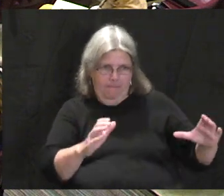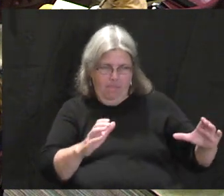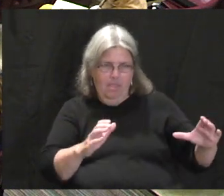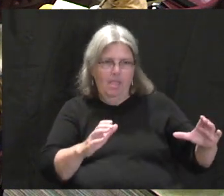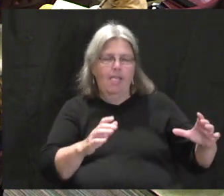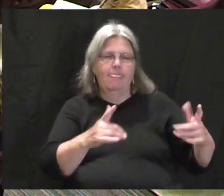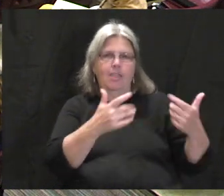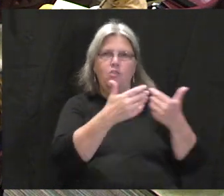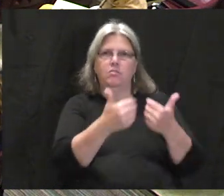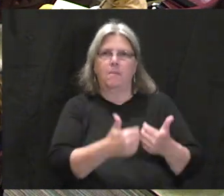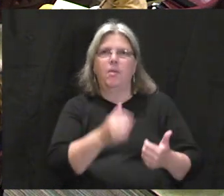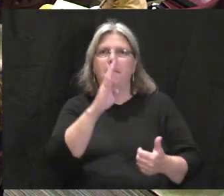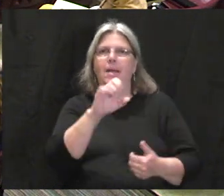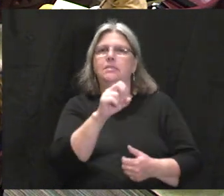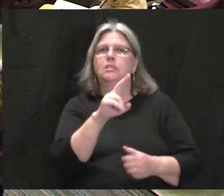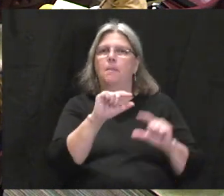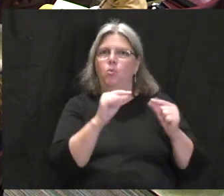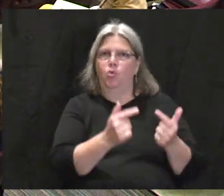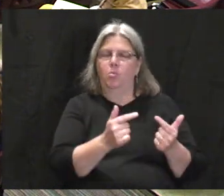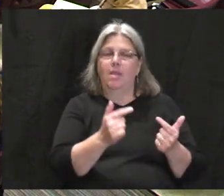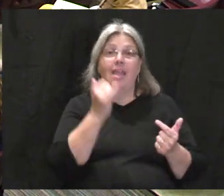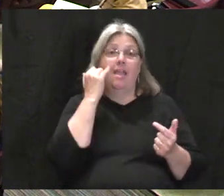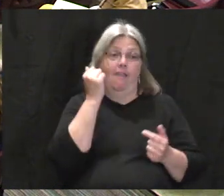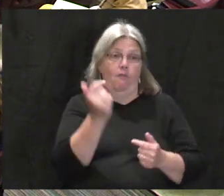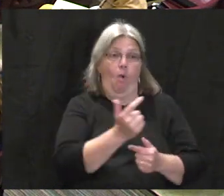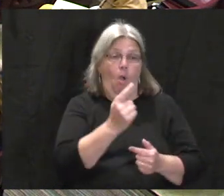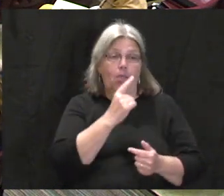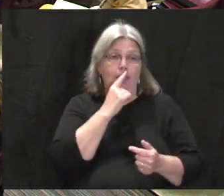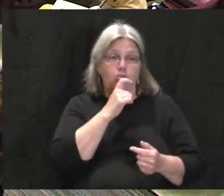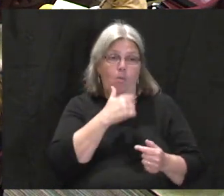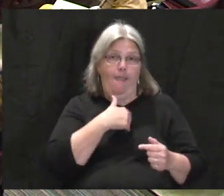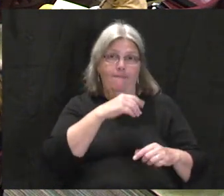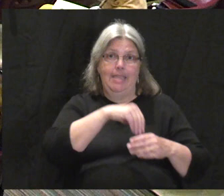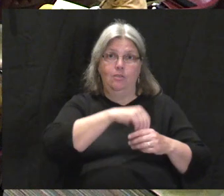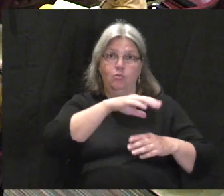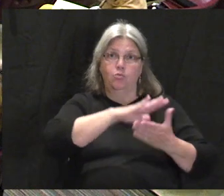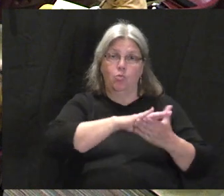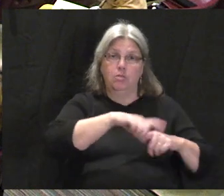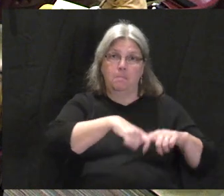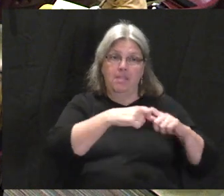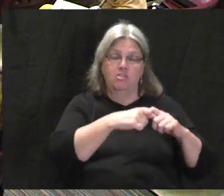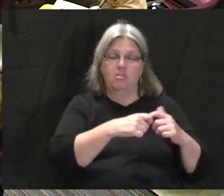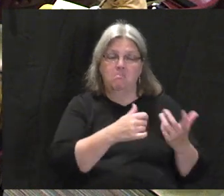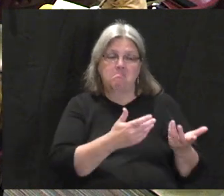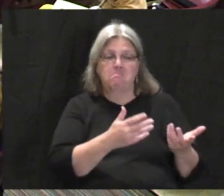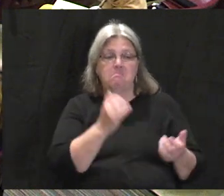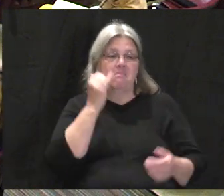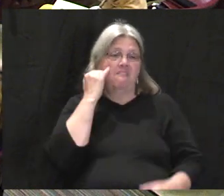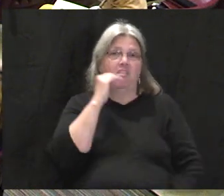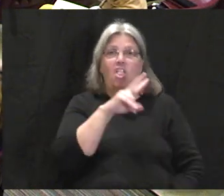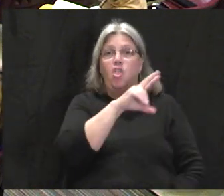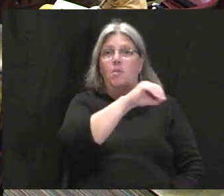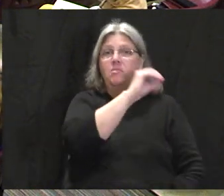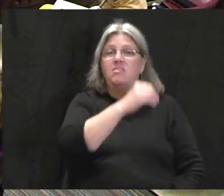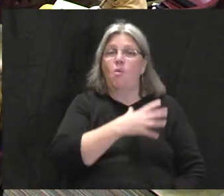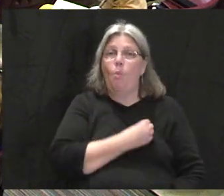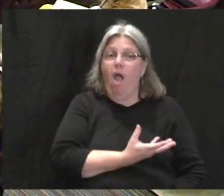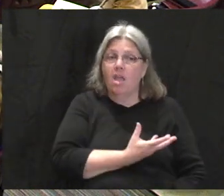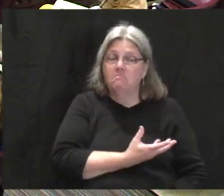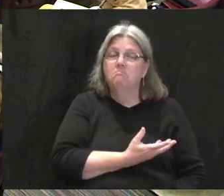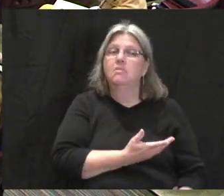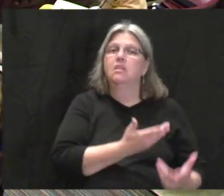like for example, if all the kids who have an in-school suspension, like 30% of them are white, then you divide that by